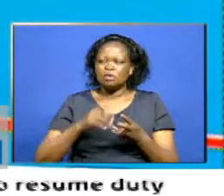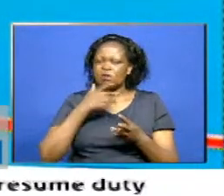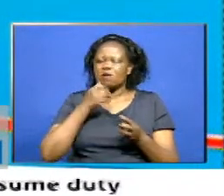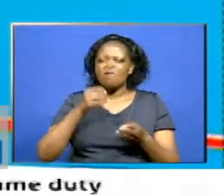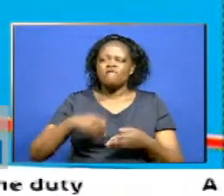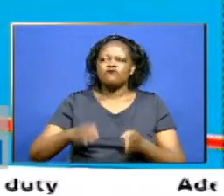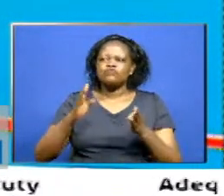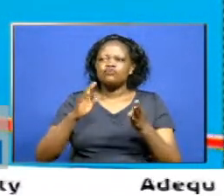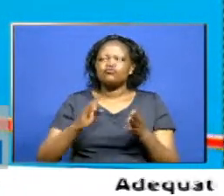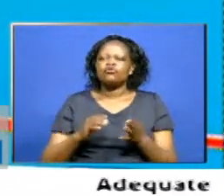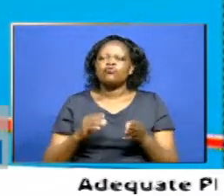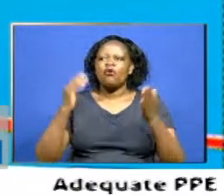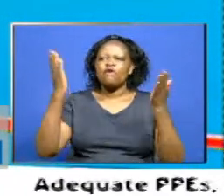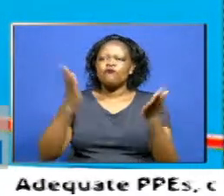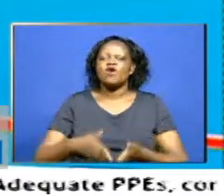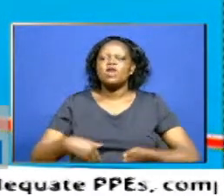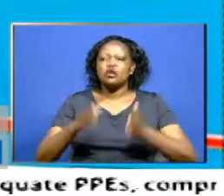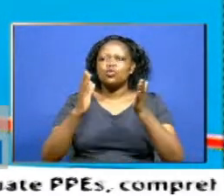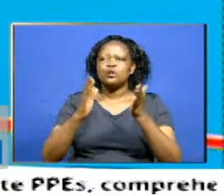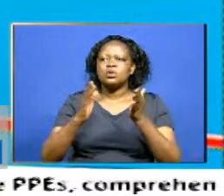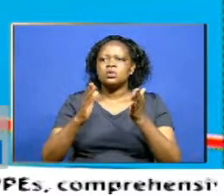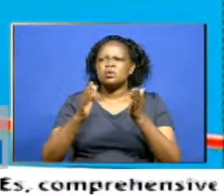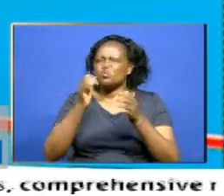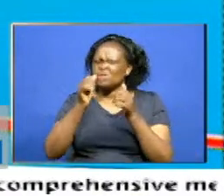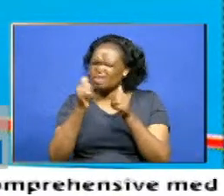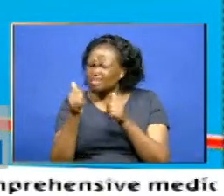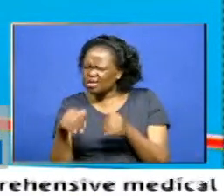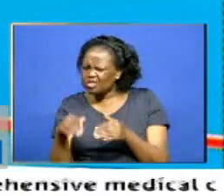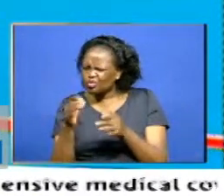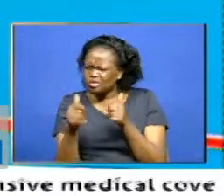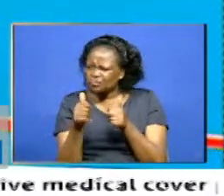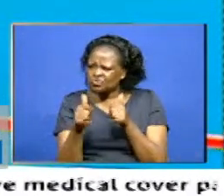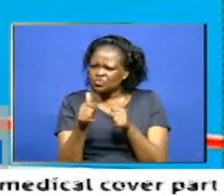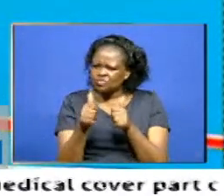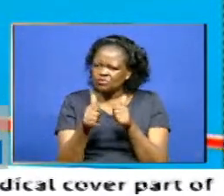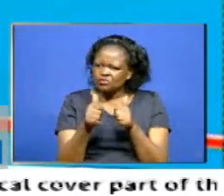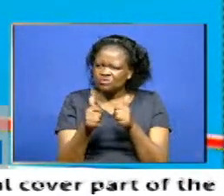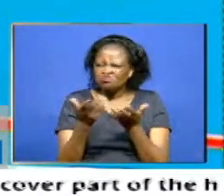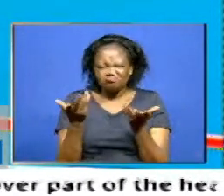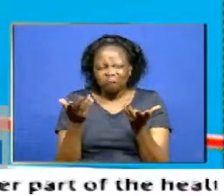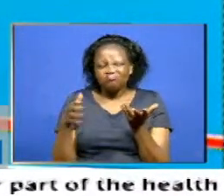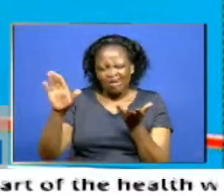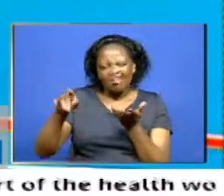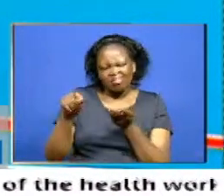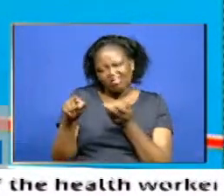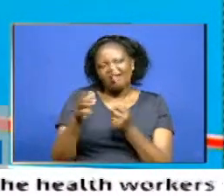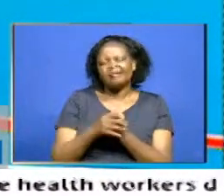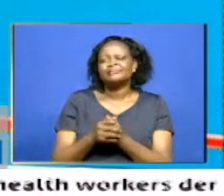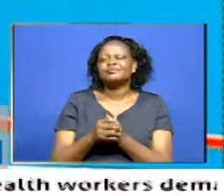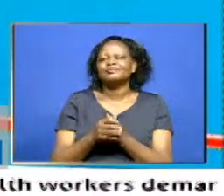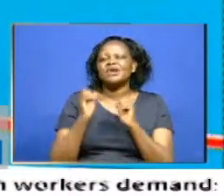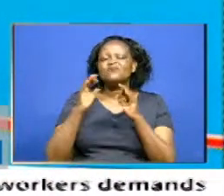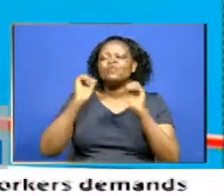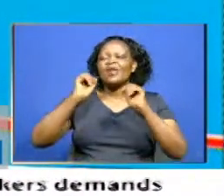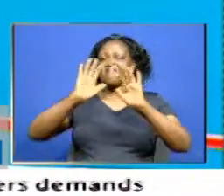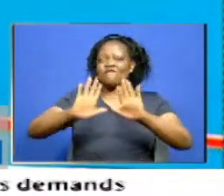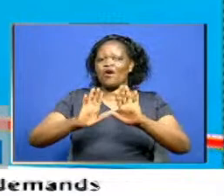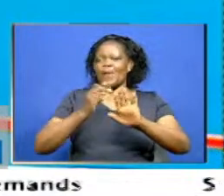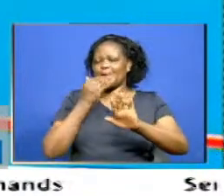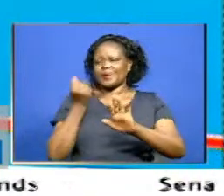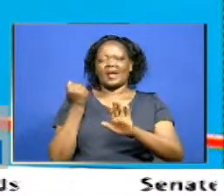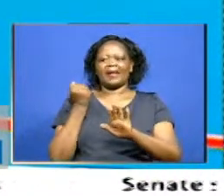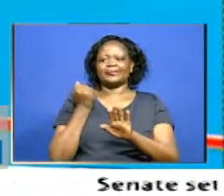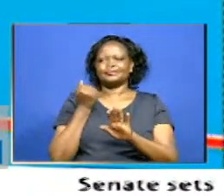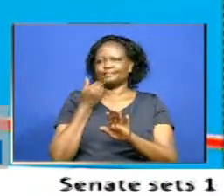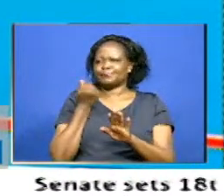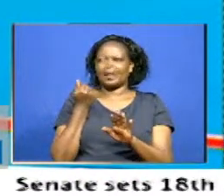Valley Road, and which other road is this? Yeah, basically that's all. If you can avoid those roads